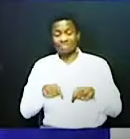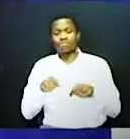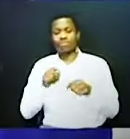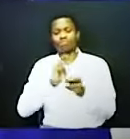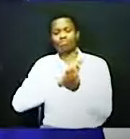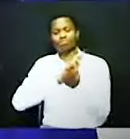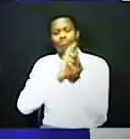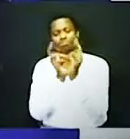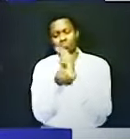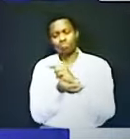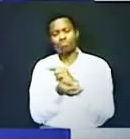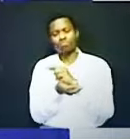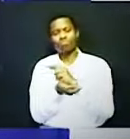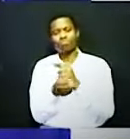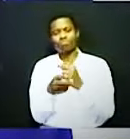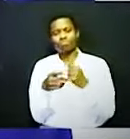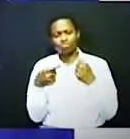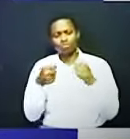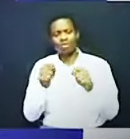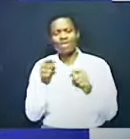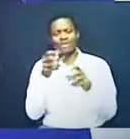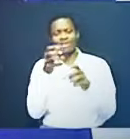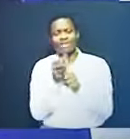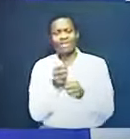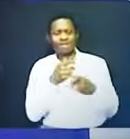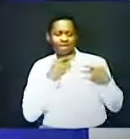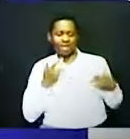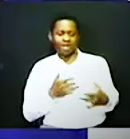tonight. Let us have a heart that is